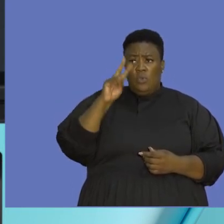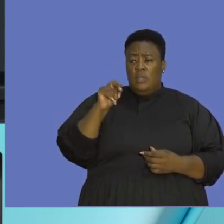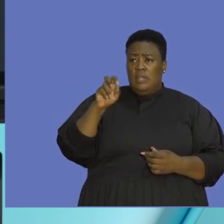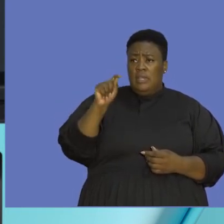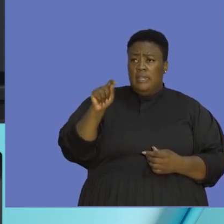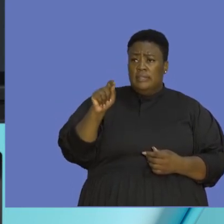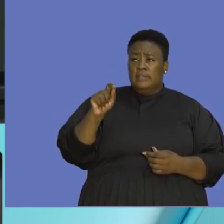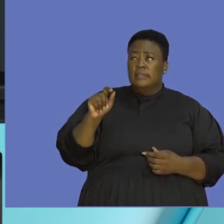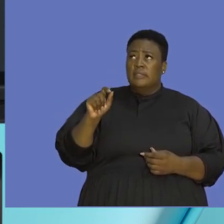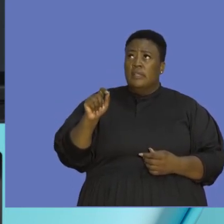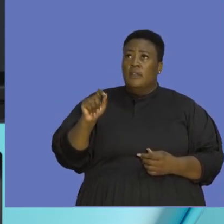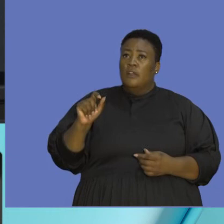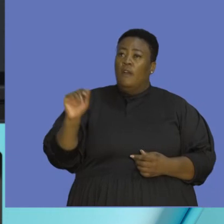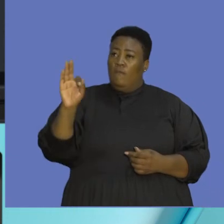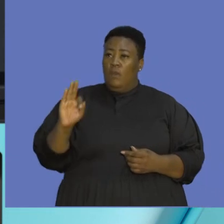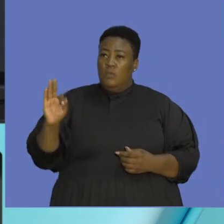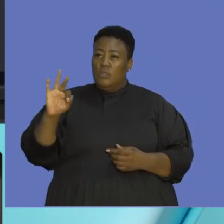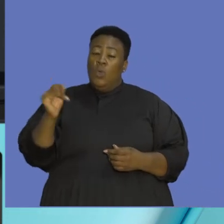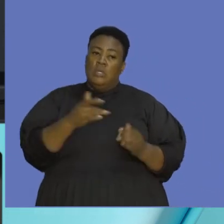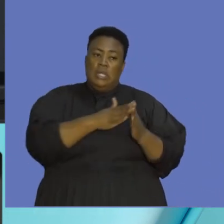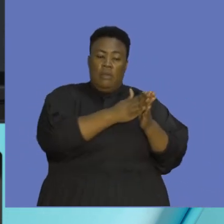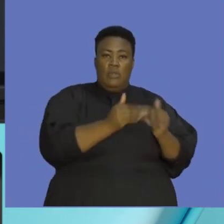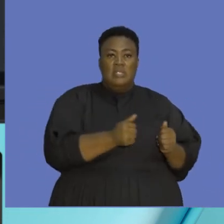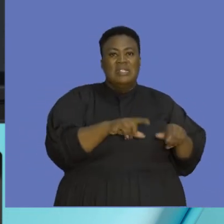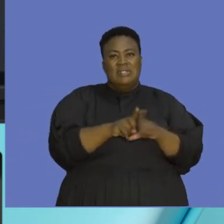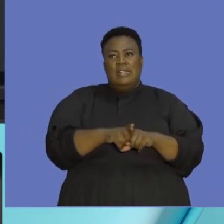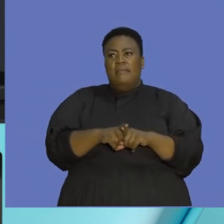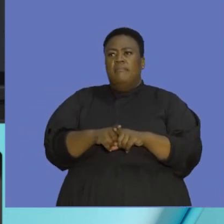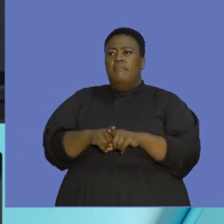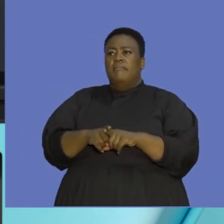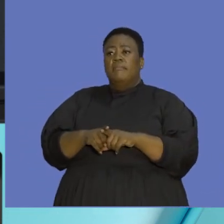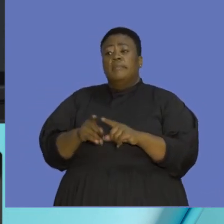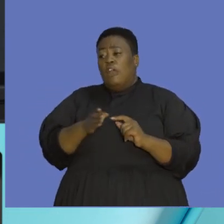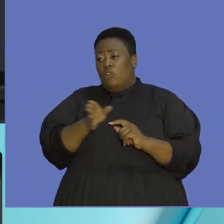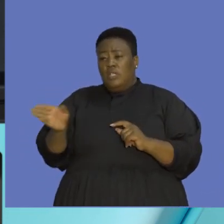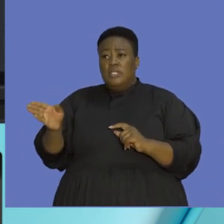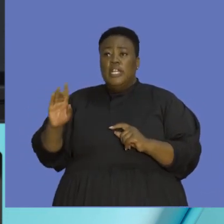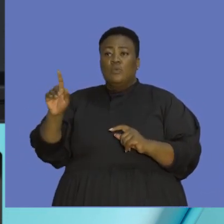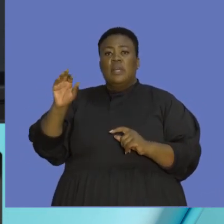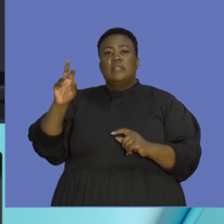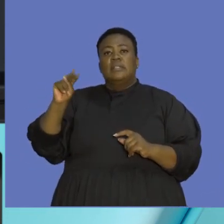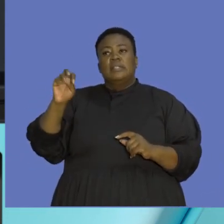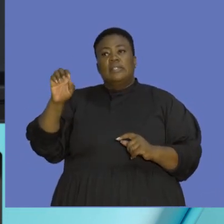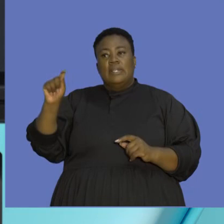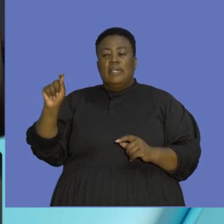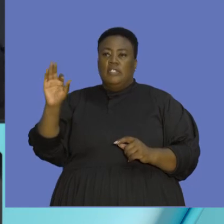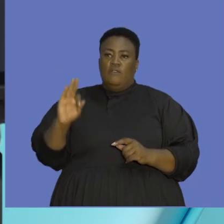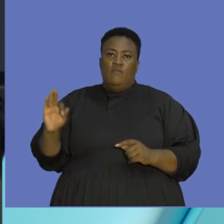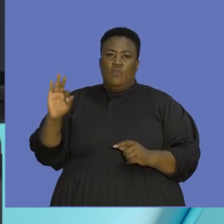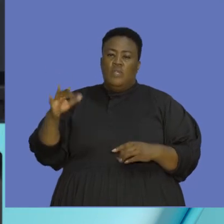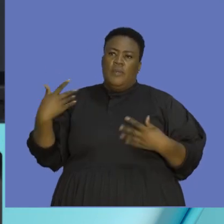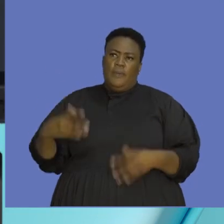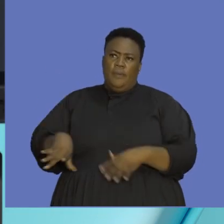net force is in the same direction, well, the acceleration is in the same direction as the net force. Okay,